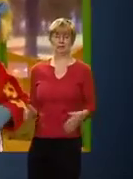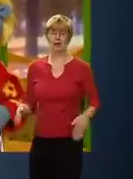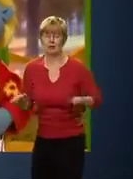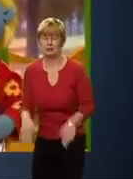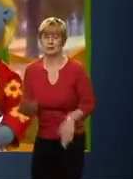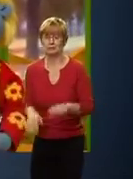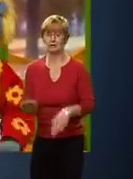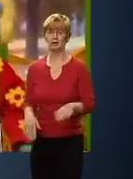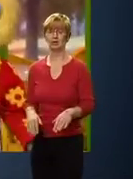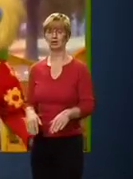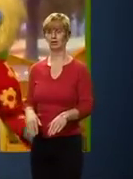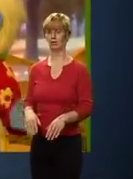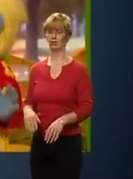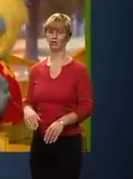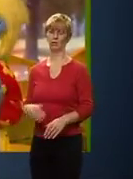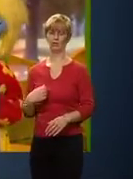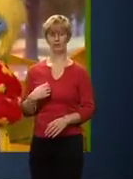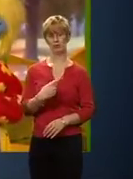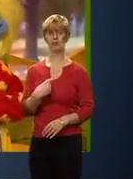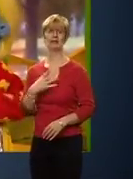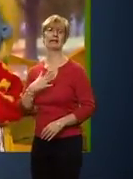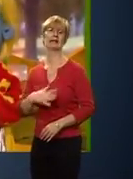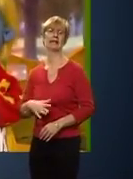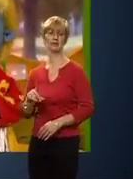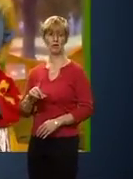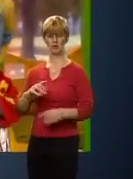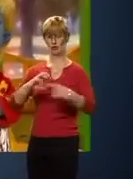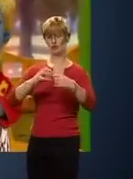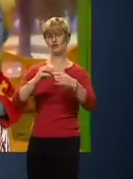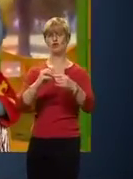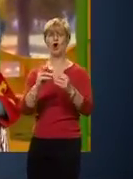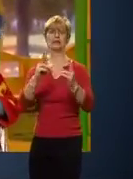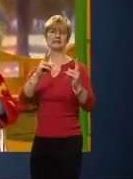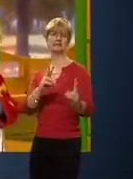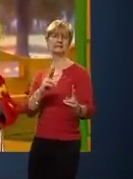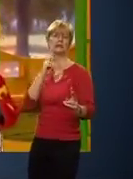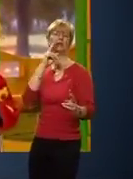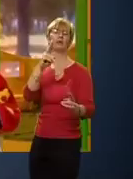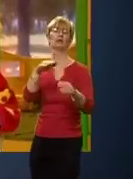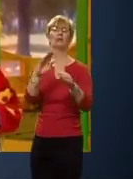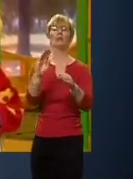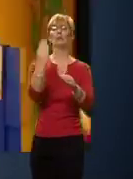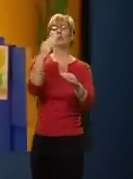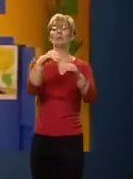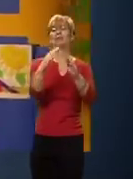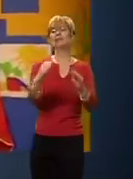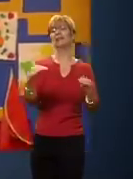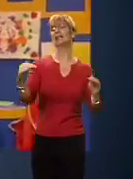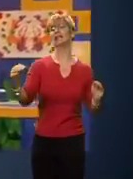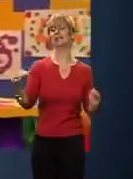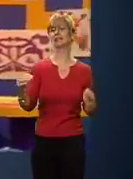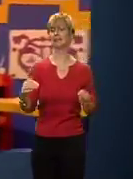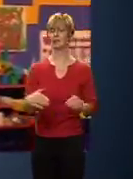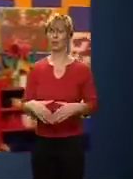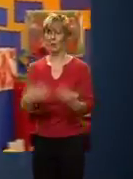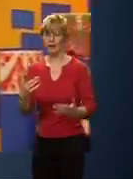Splish-a-fish-a-rooney! All we need now is a rock to sit on and a deep blue sea to look at. Oh, well,